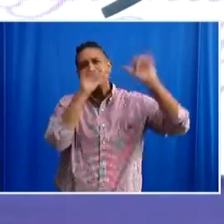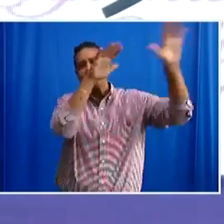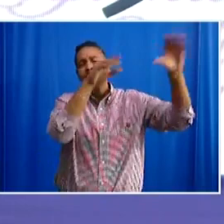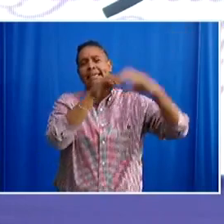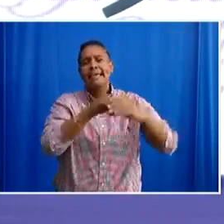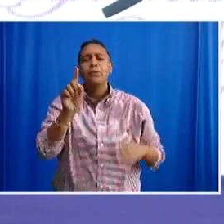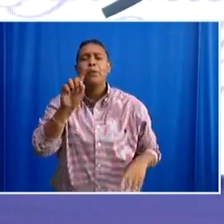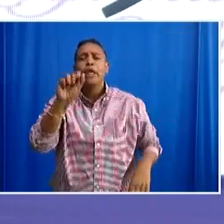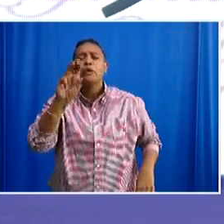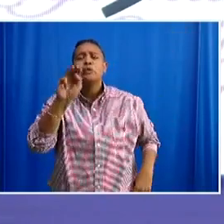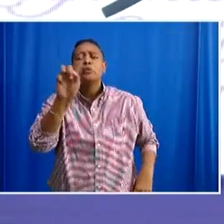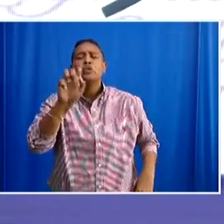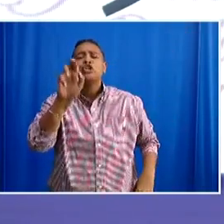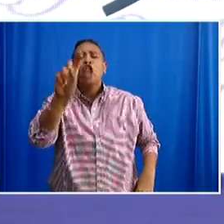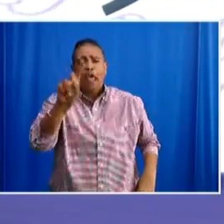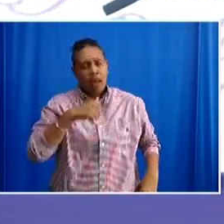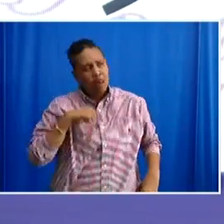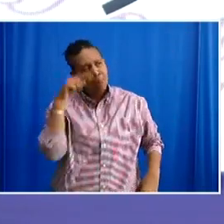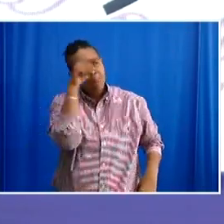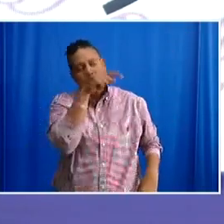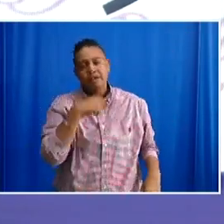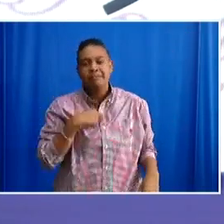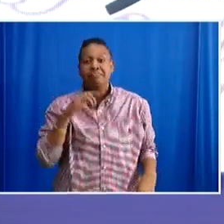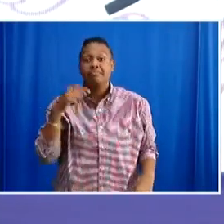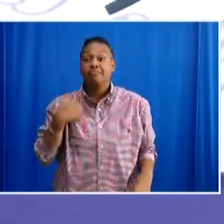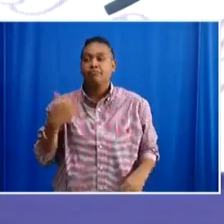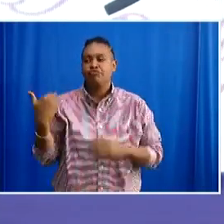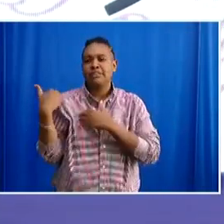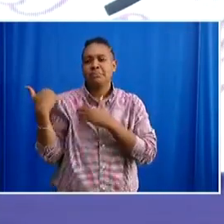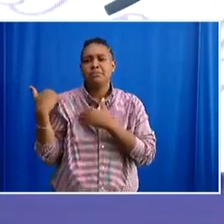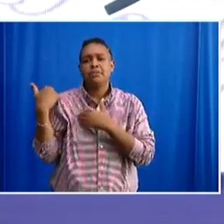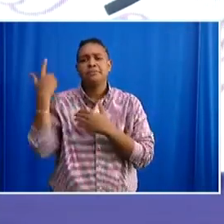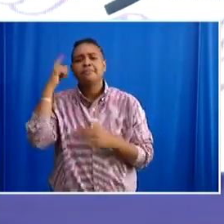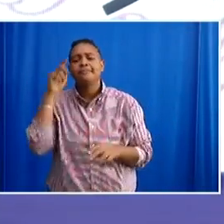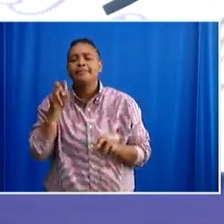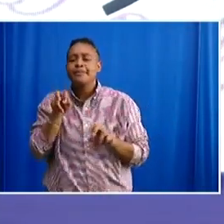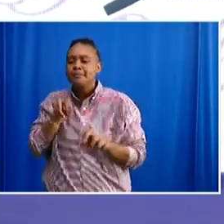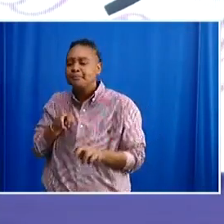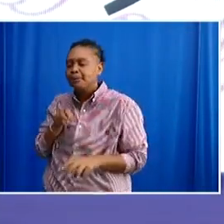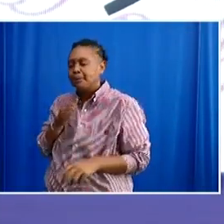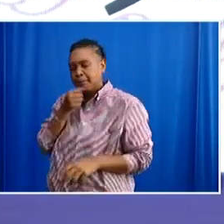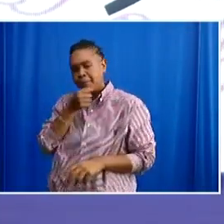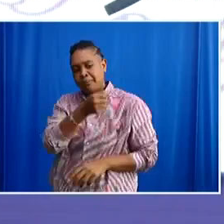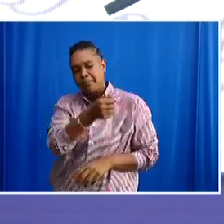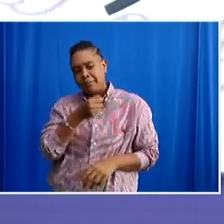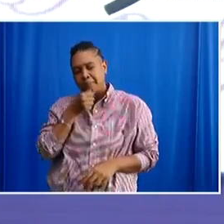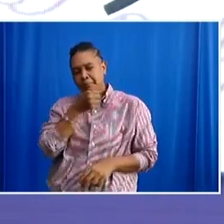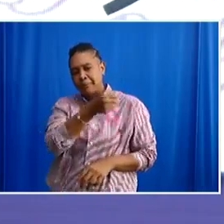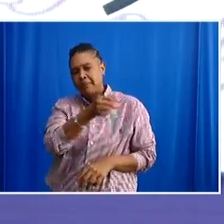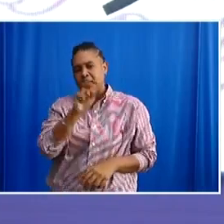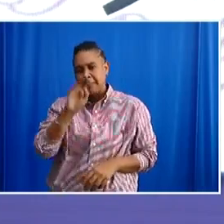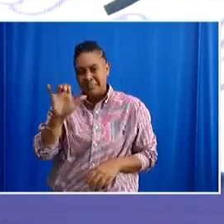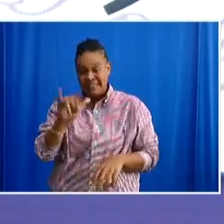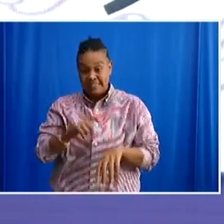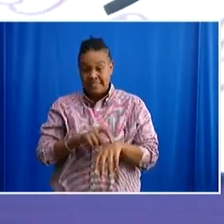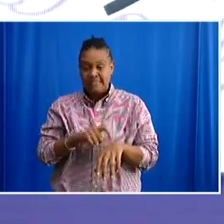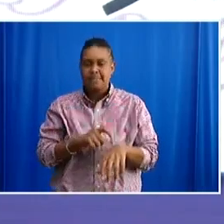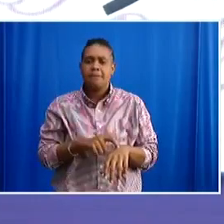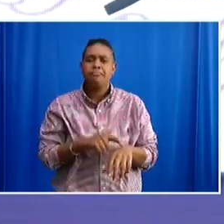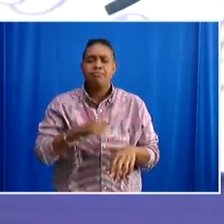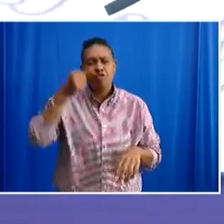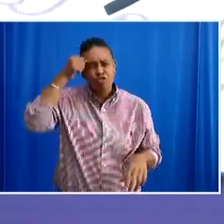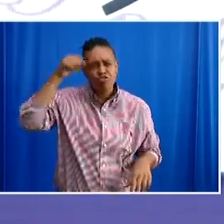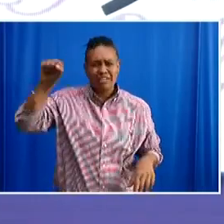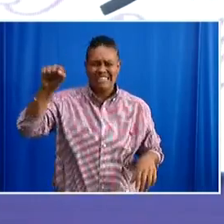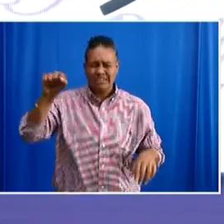And the session I was the moderator for focused on the Resilience Imperative, Charting